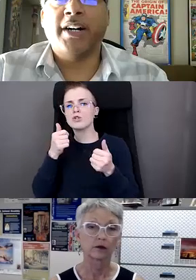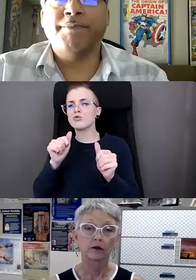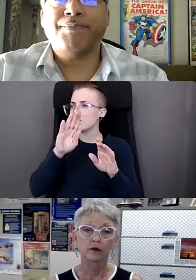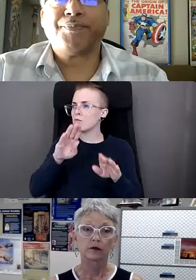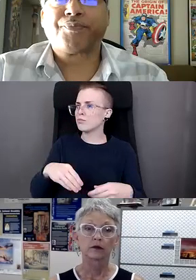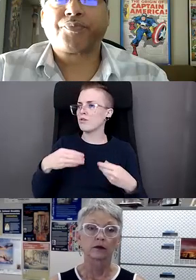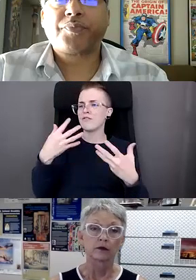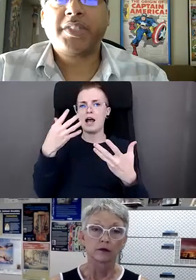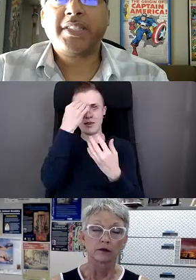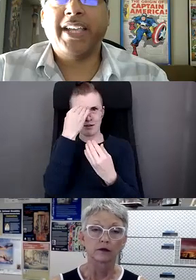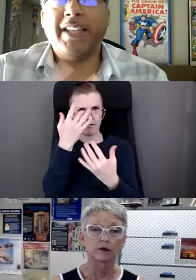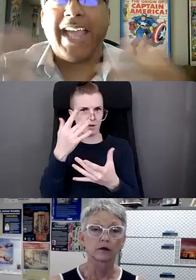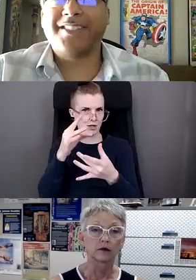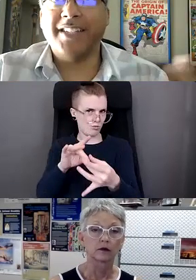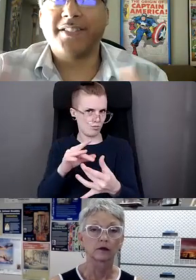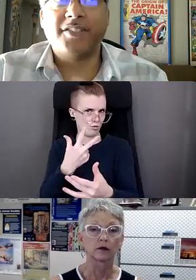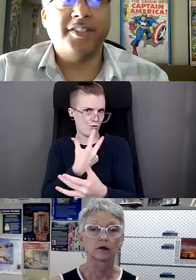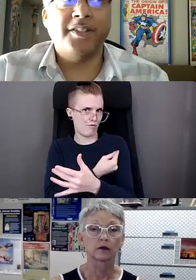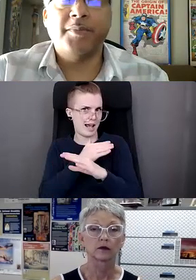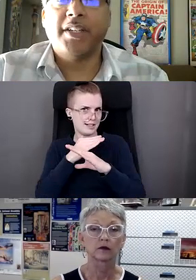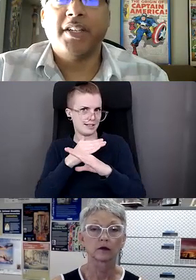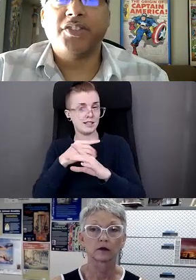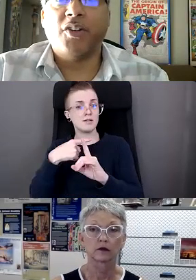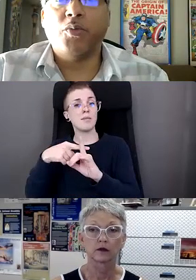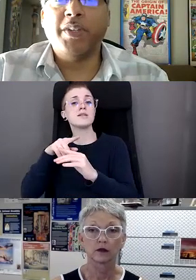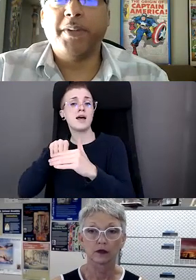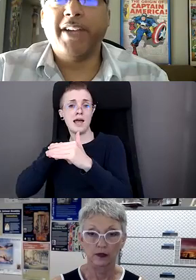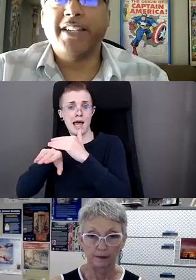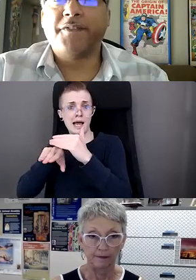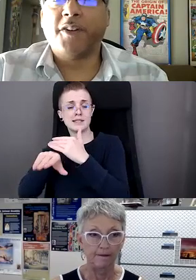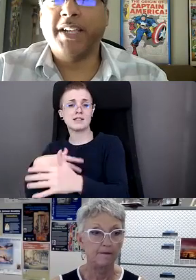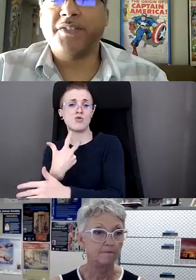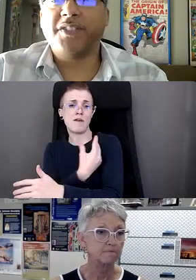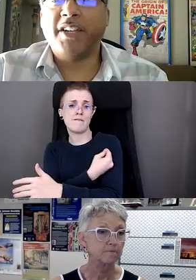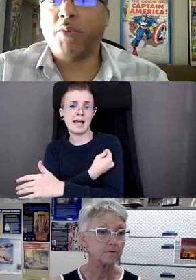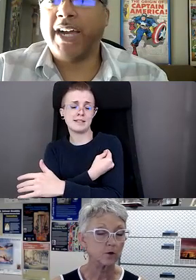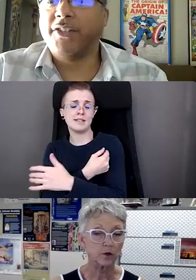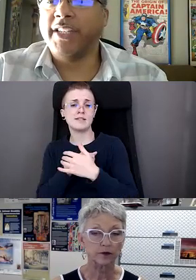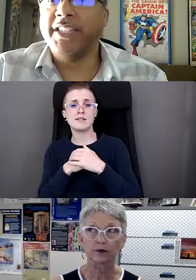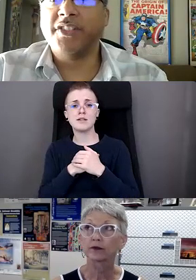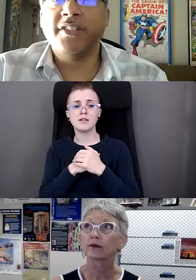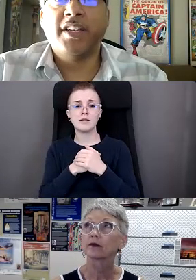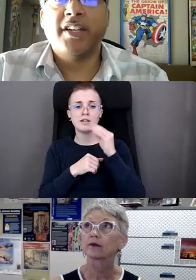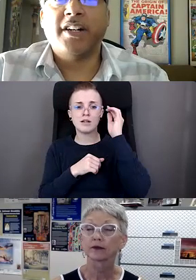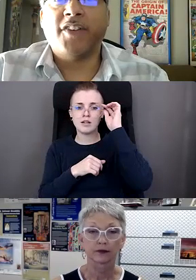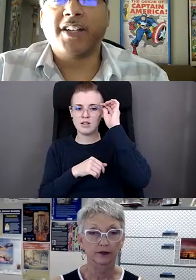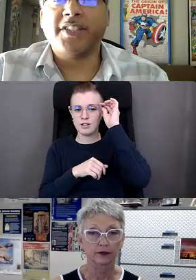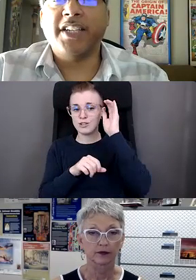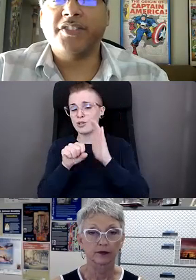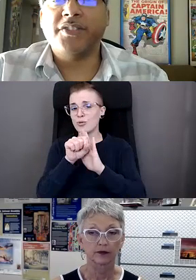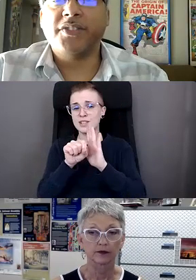So, and access to them. So we spearheaded the formation of a statewide coalition